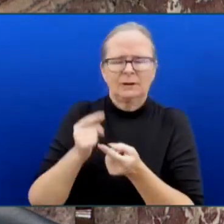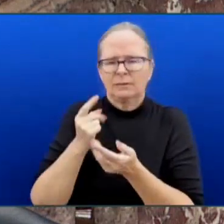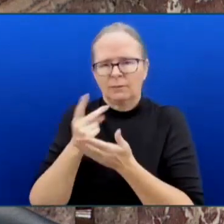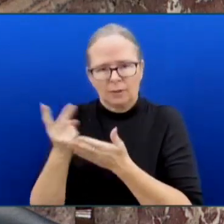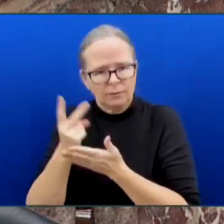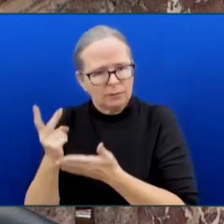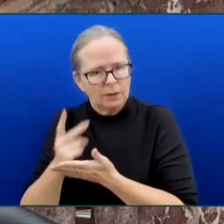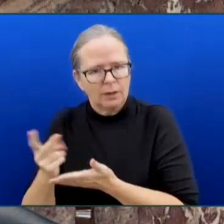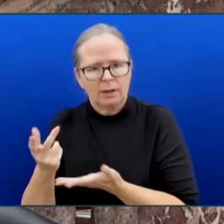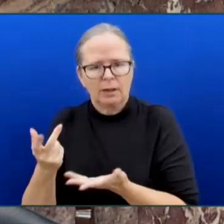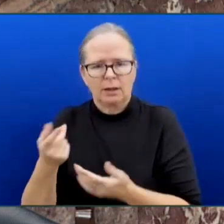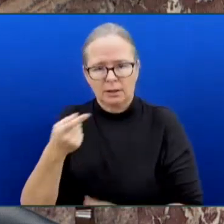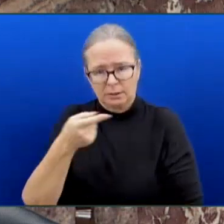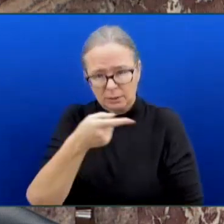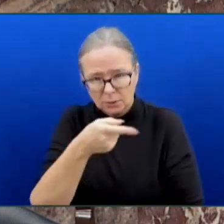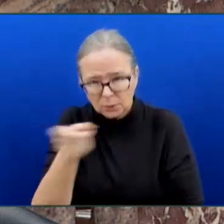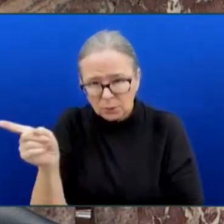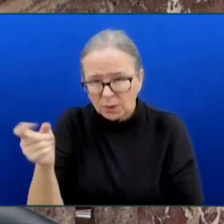about it?